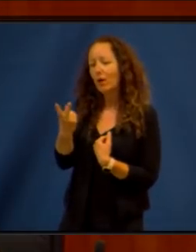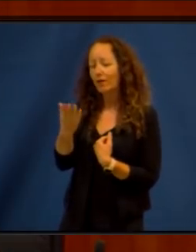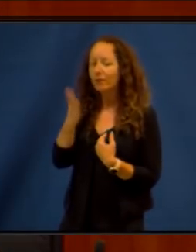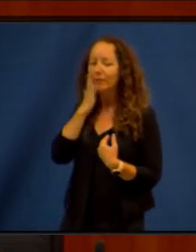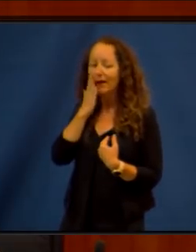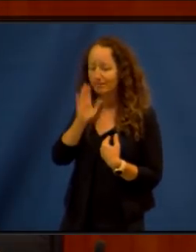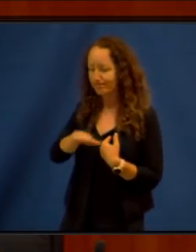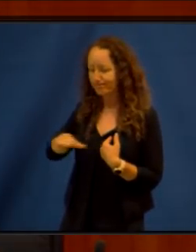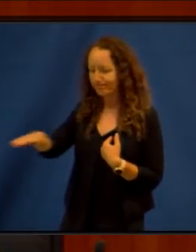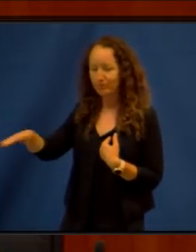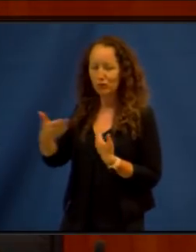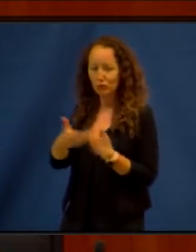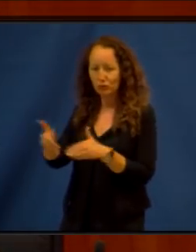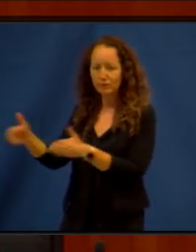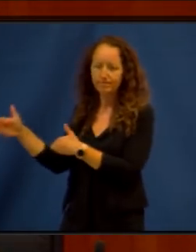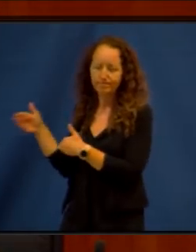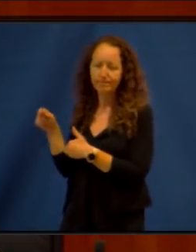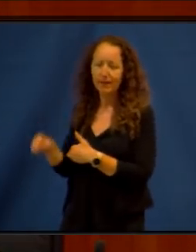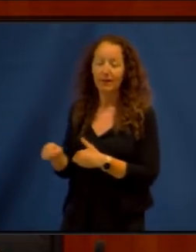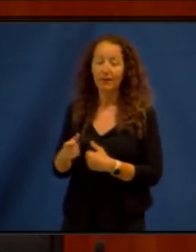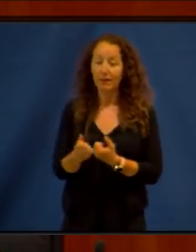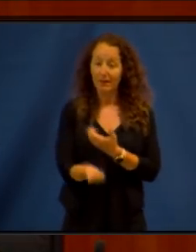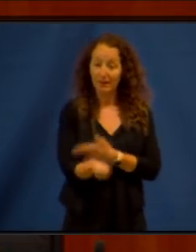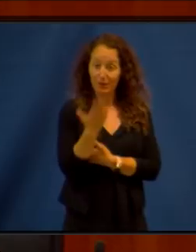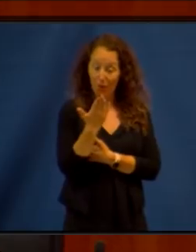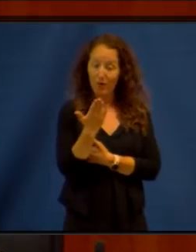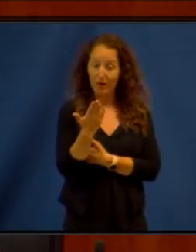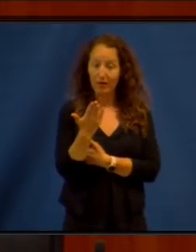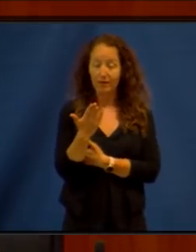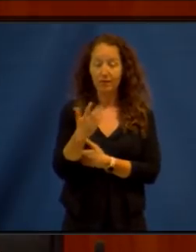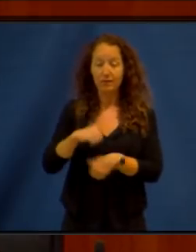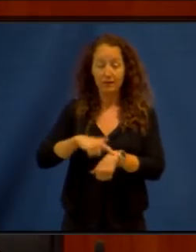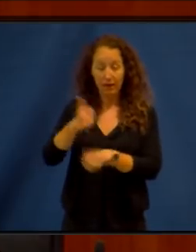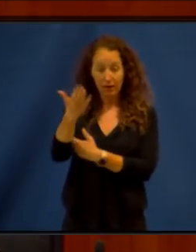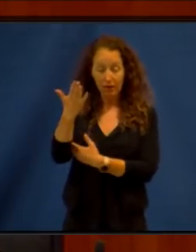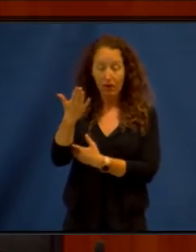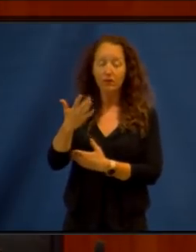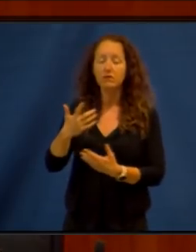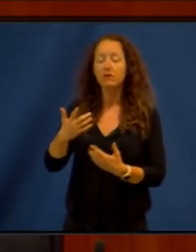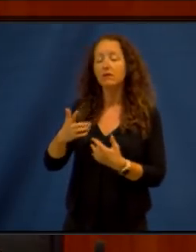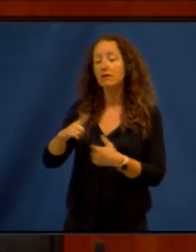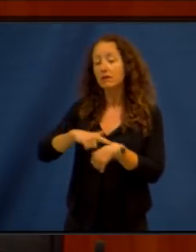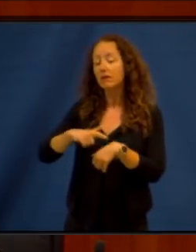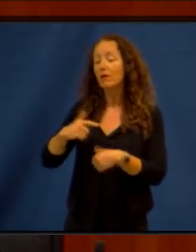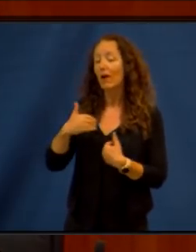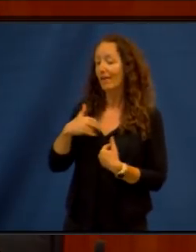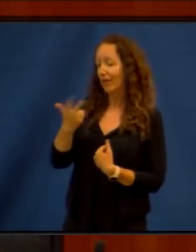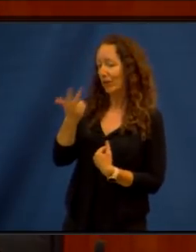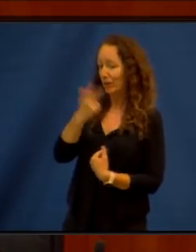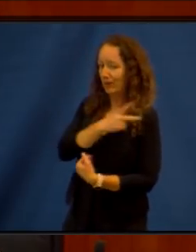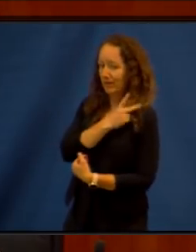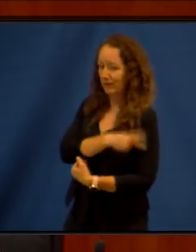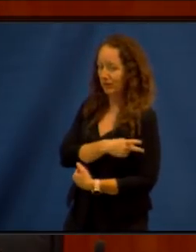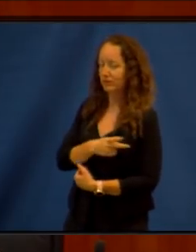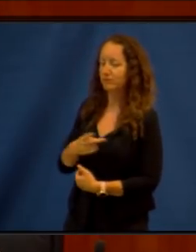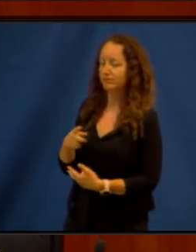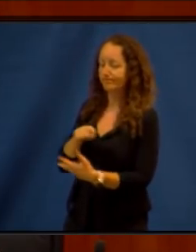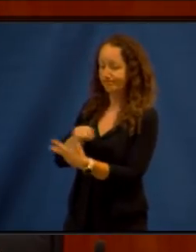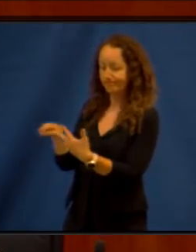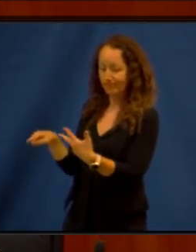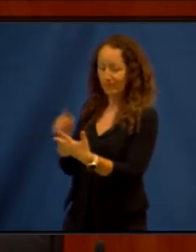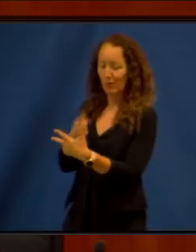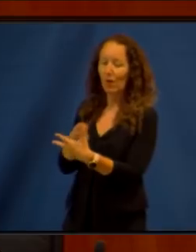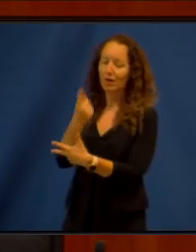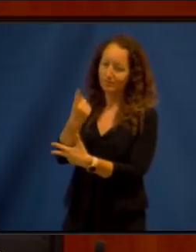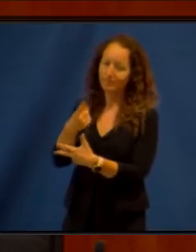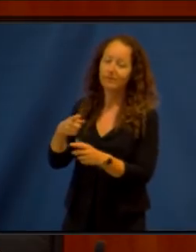Today, at 10 o'clock in the morning, we had three patients in that unit, and only one of the patients was tested positive and was on a